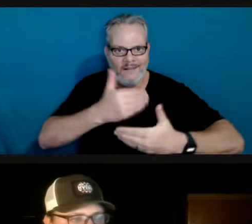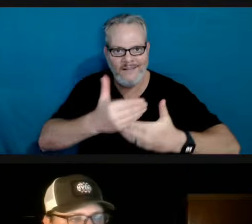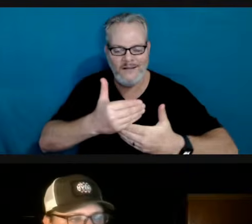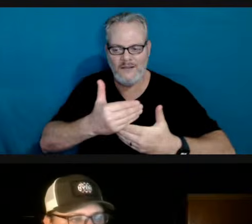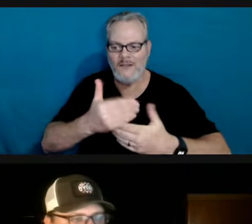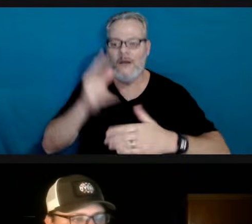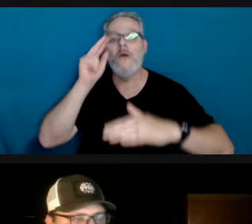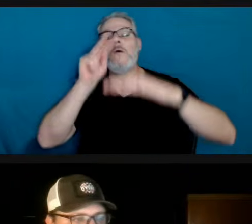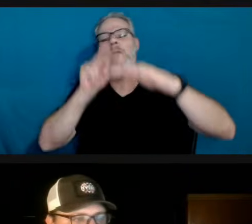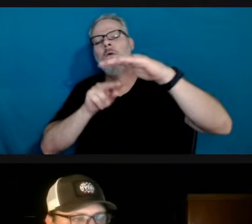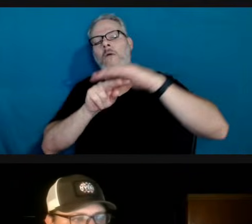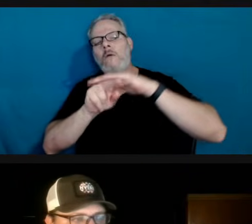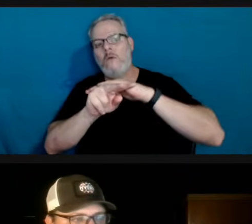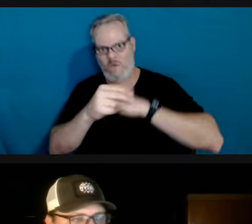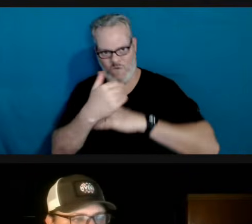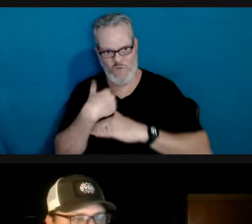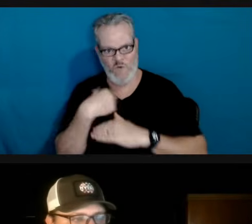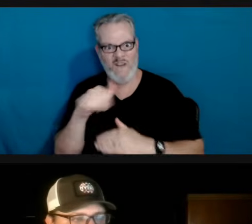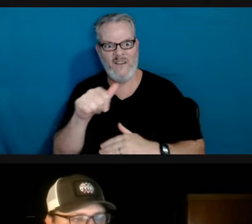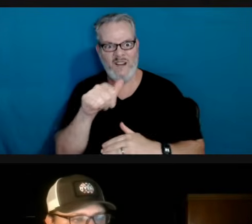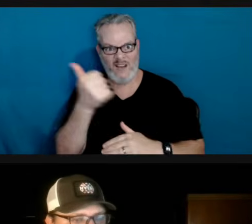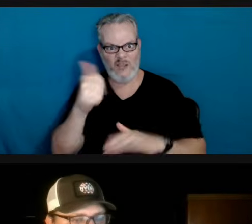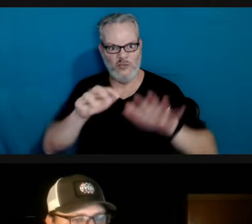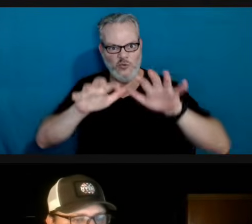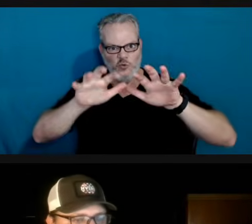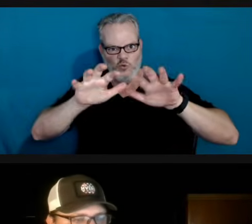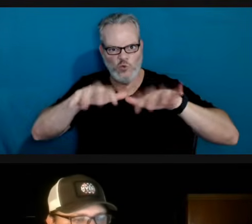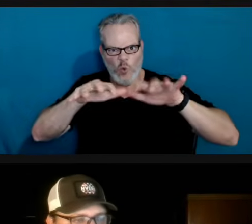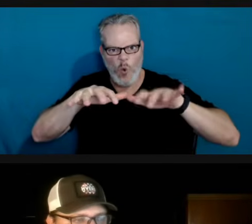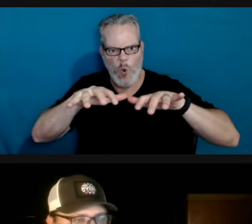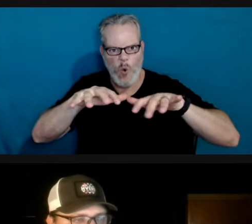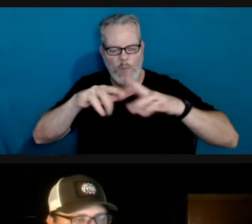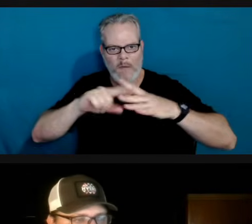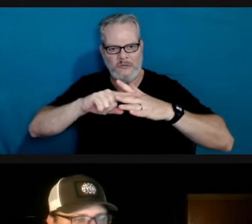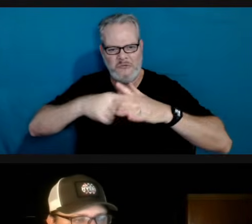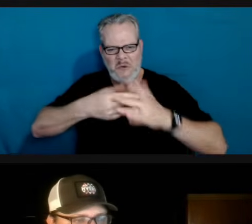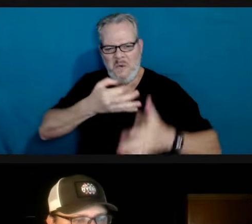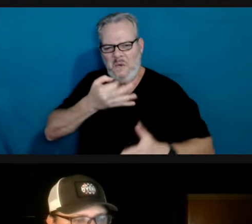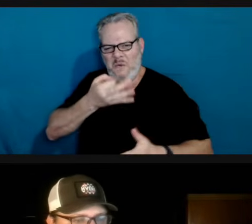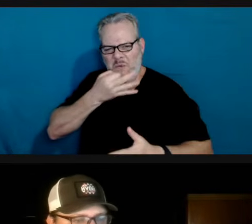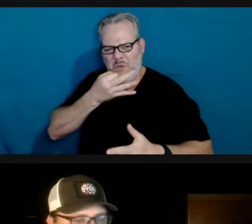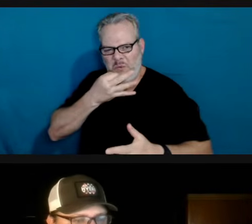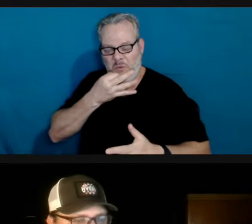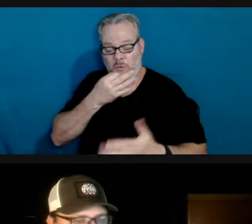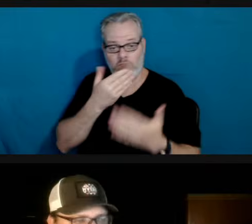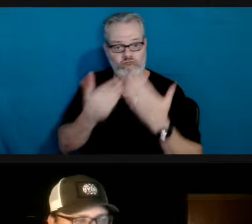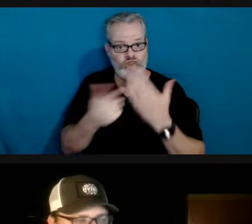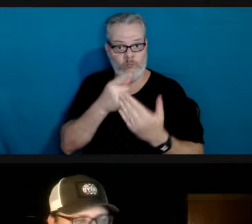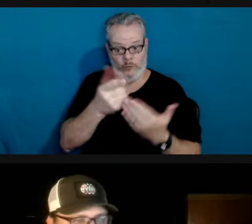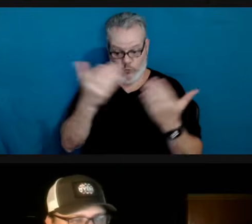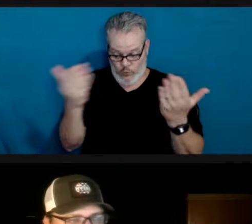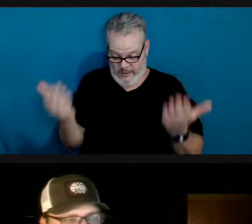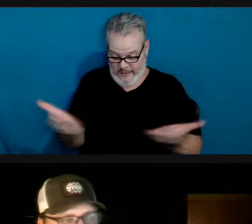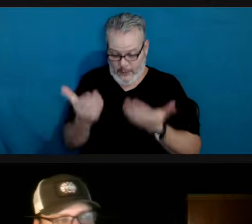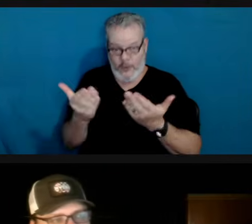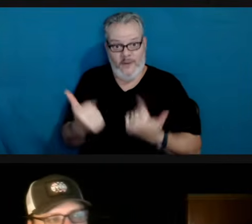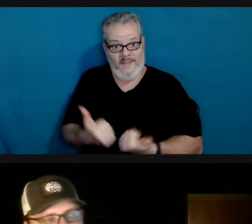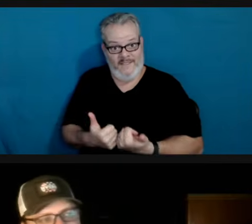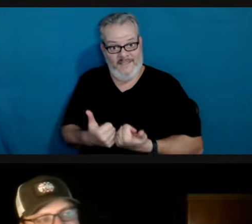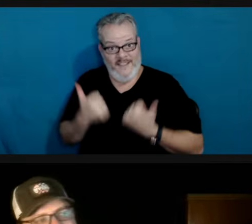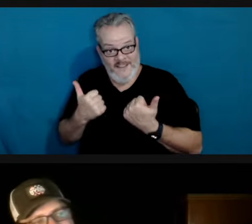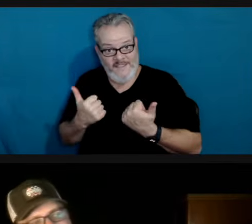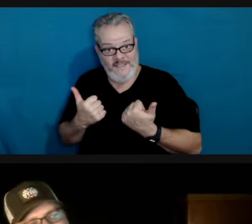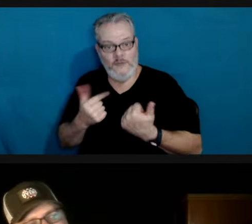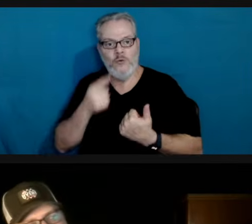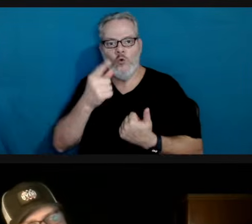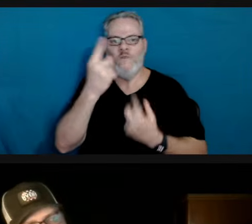storm in the face. Tonight is the night. If you are here on the island, whether you are a resident or you are a visitor, it is good to